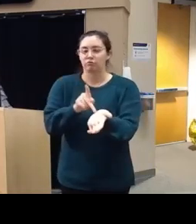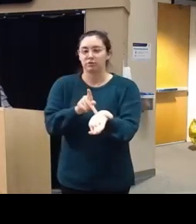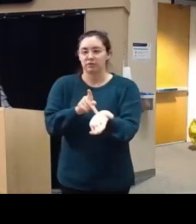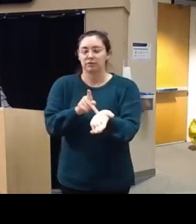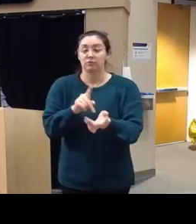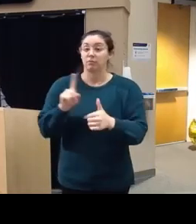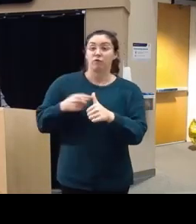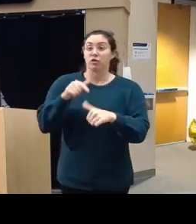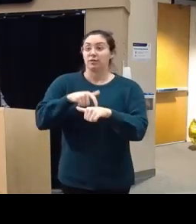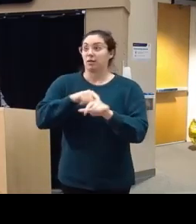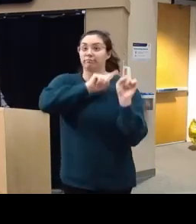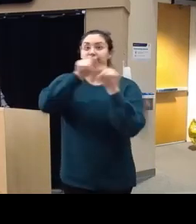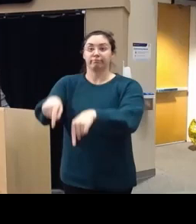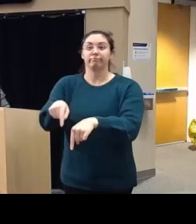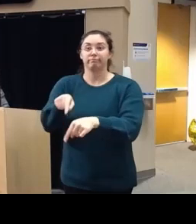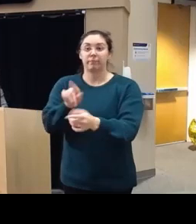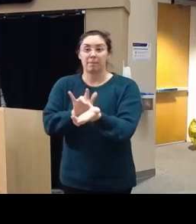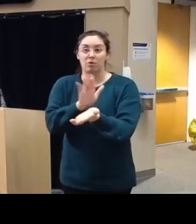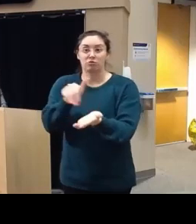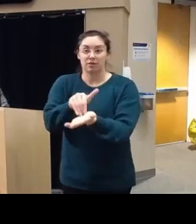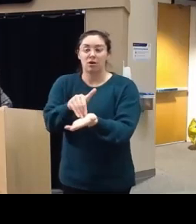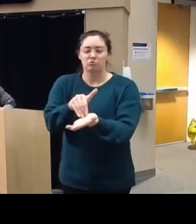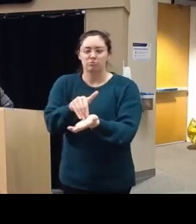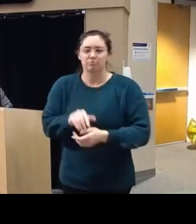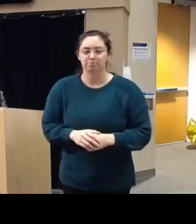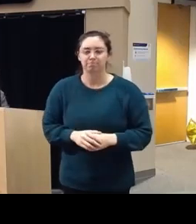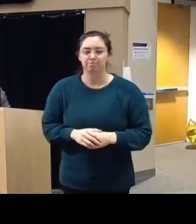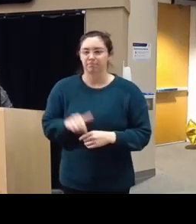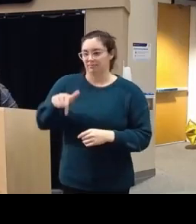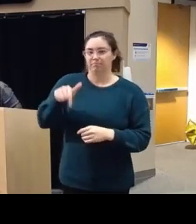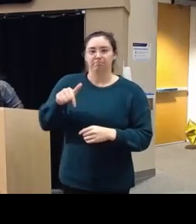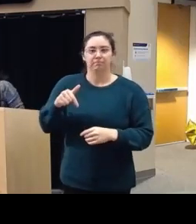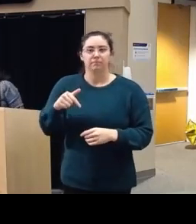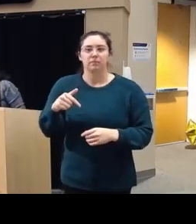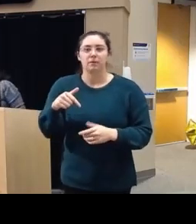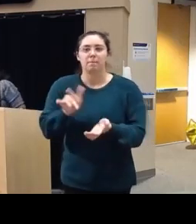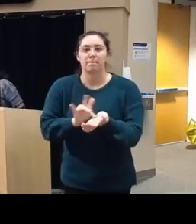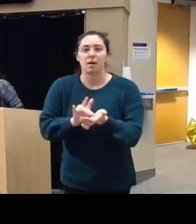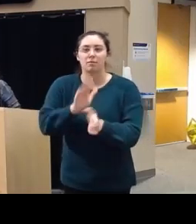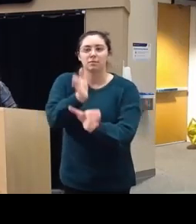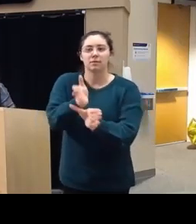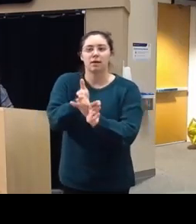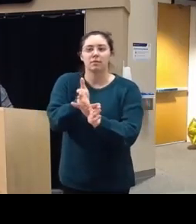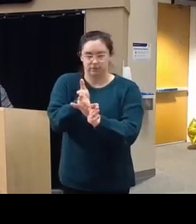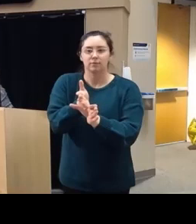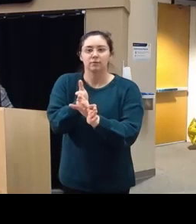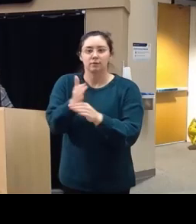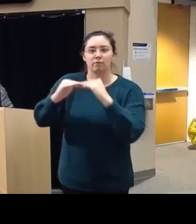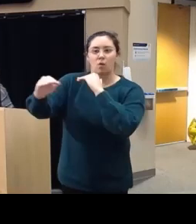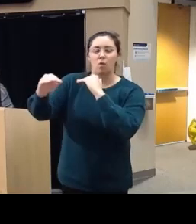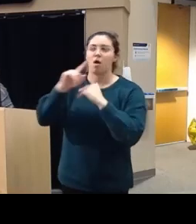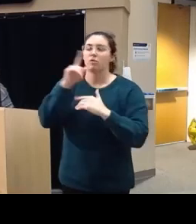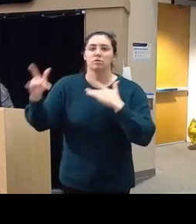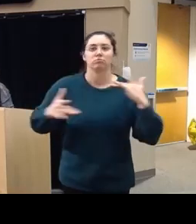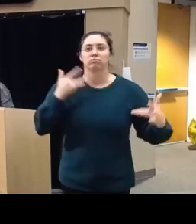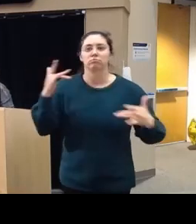time visiting the medical center, and in particular, the med psych unit. I was so excited. I'm so excited